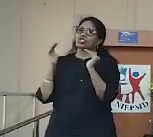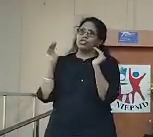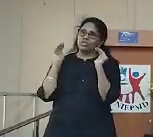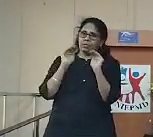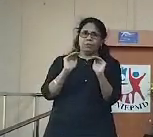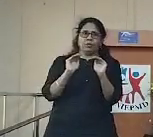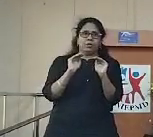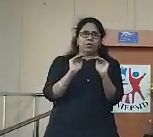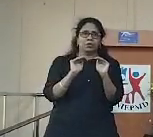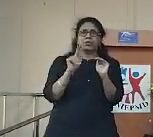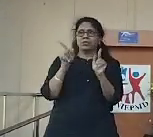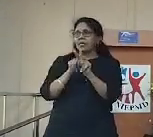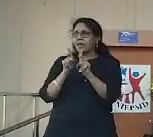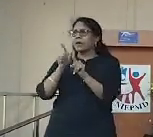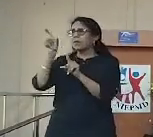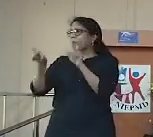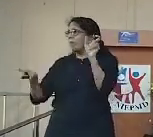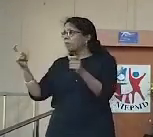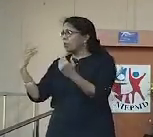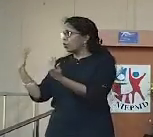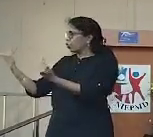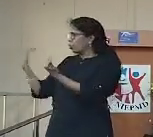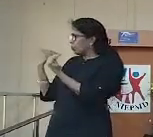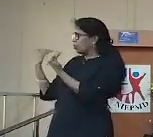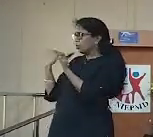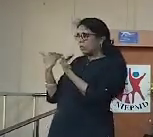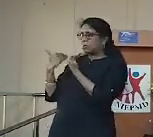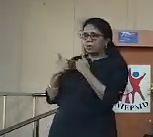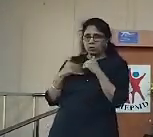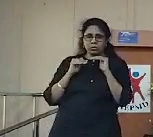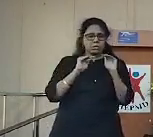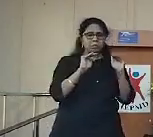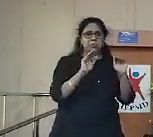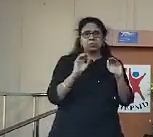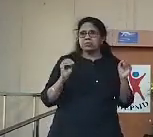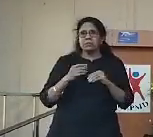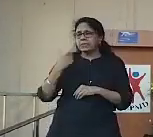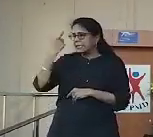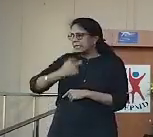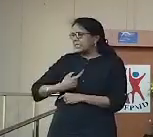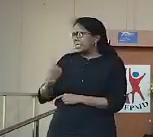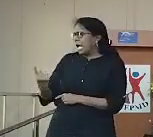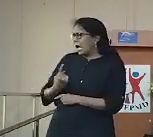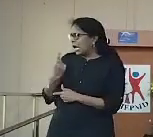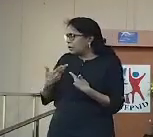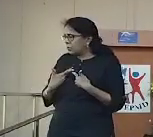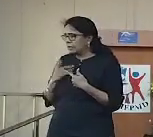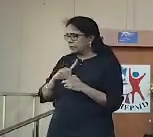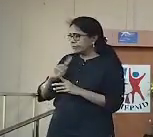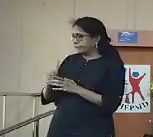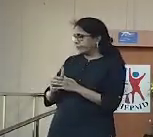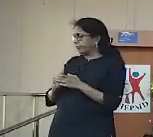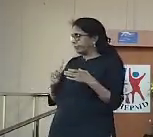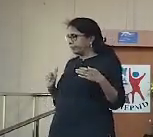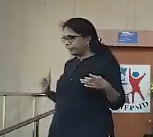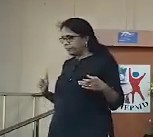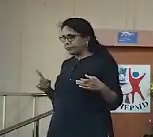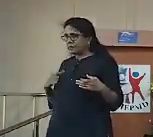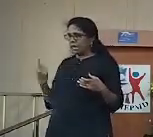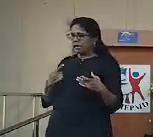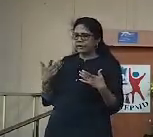have any peer support, it is very difficult to survive in the society. We all feel lonely, we all get isolated, we all get